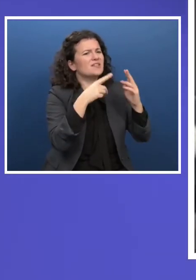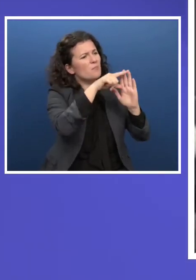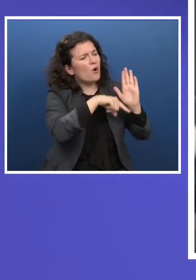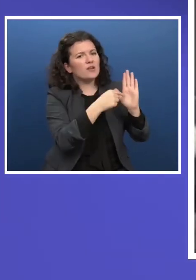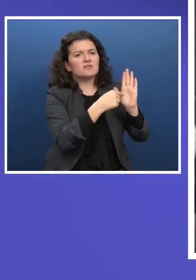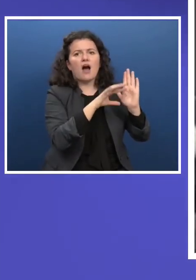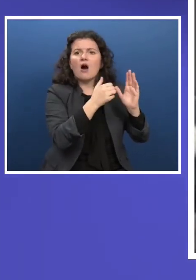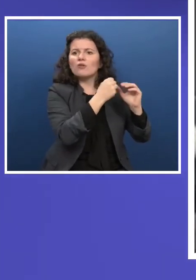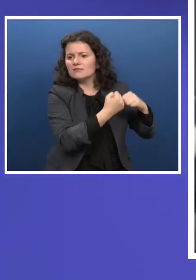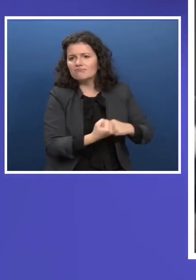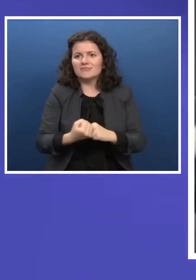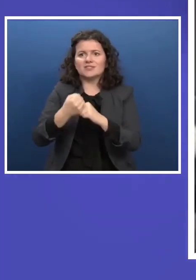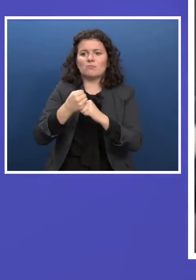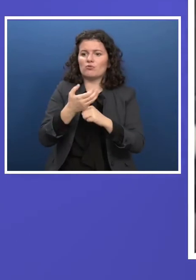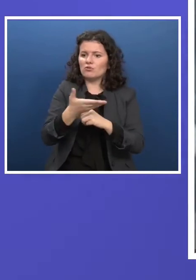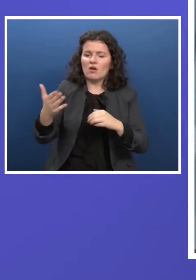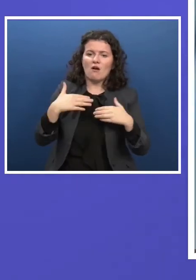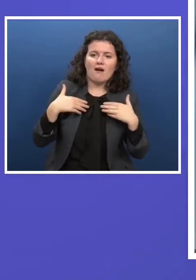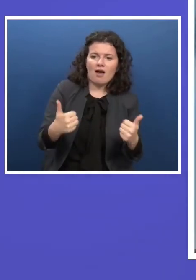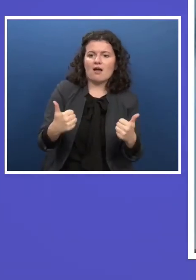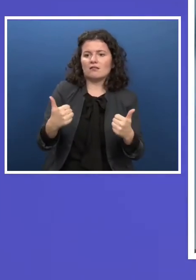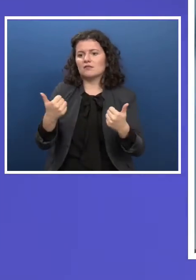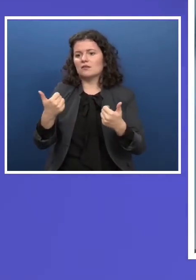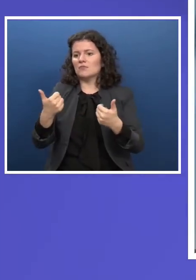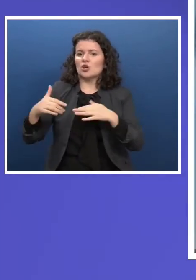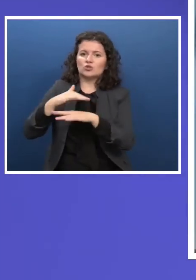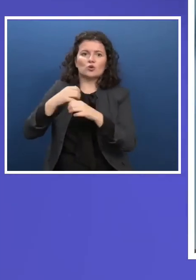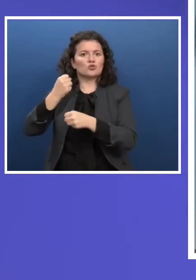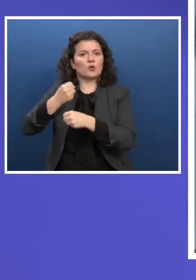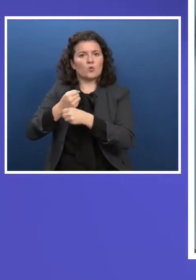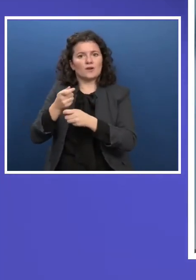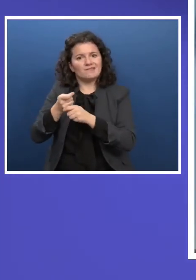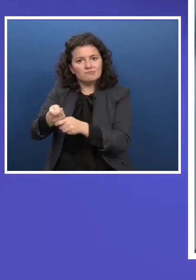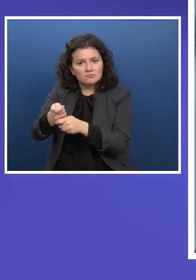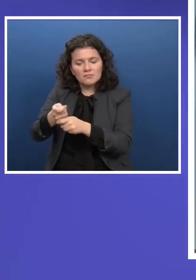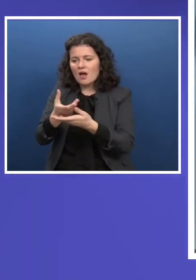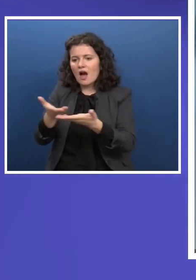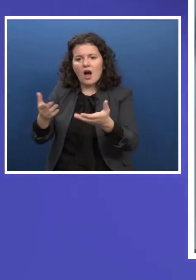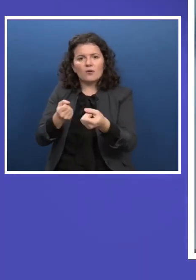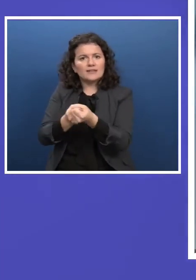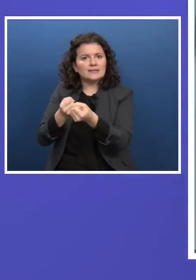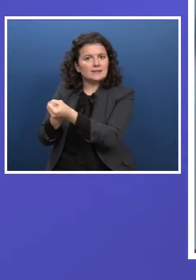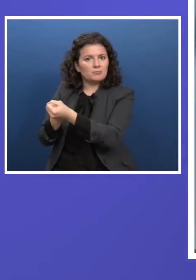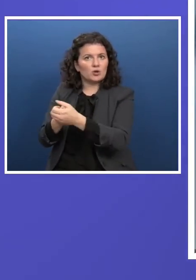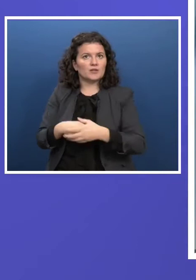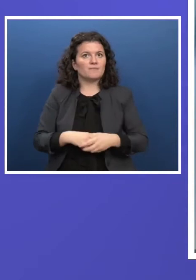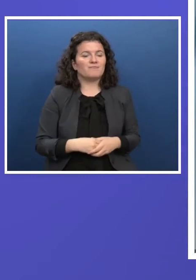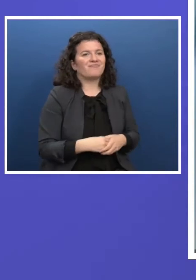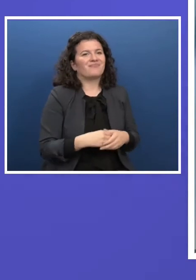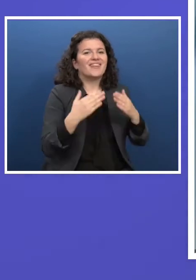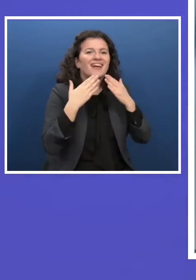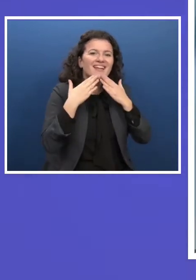health and social workforce. Yeah, sure. And thank you very much. Thank you for the very powerful speakers